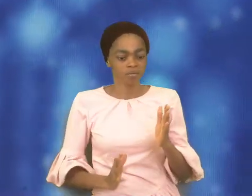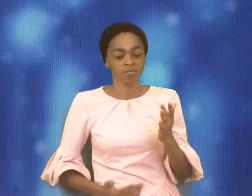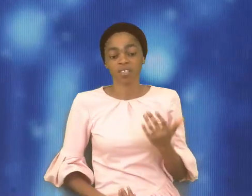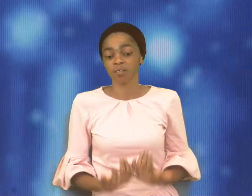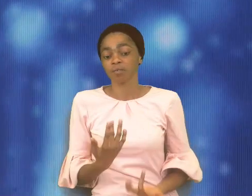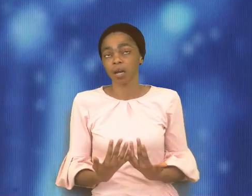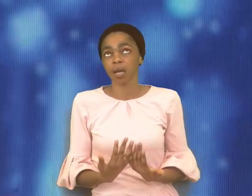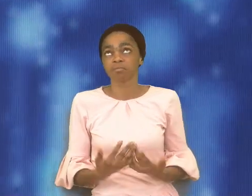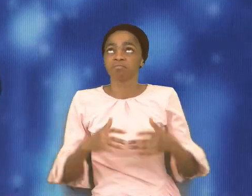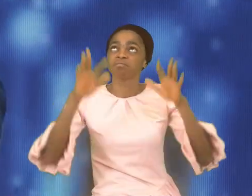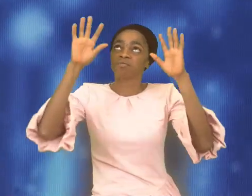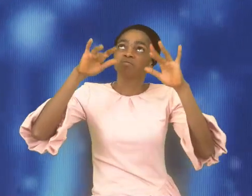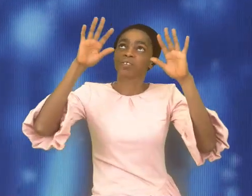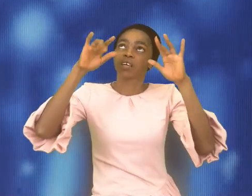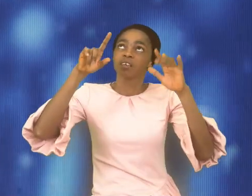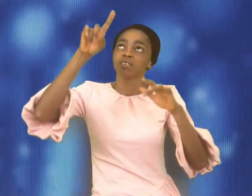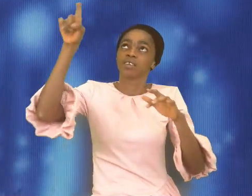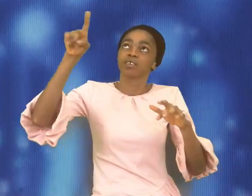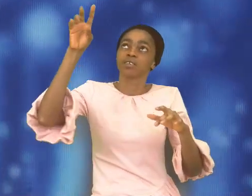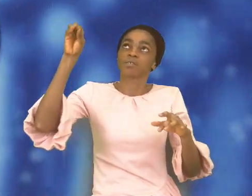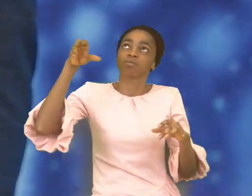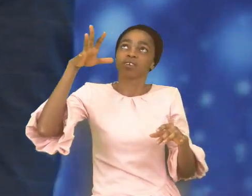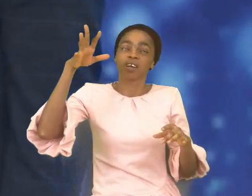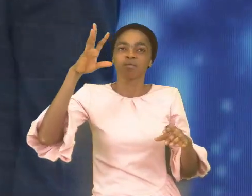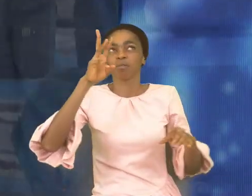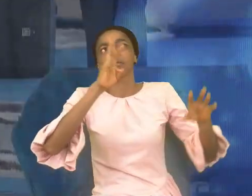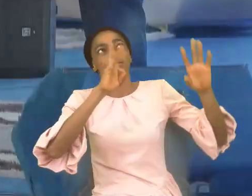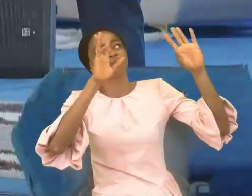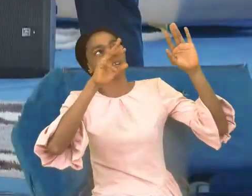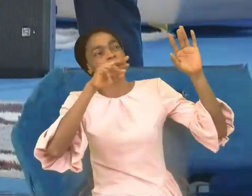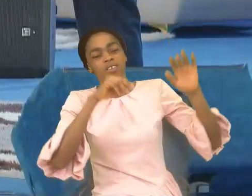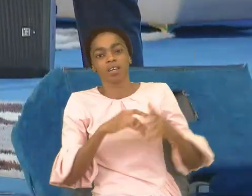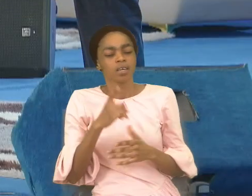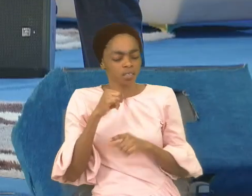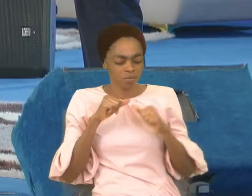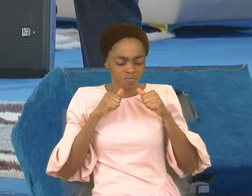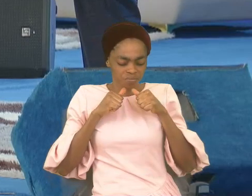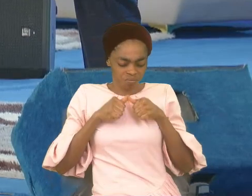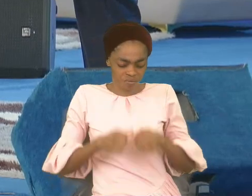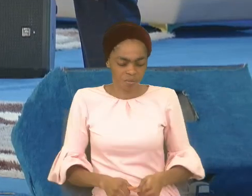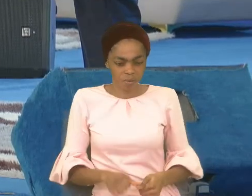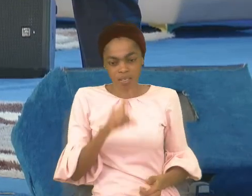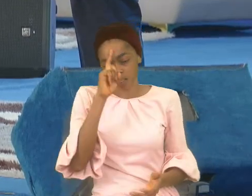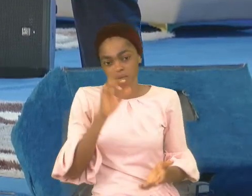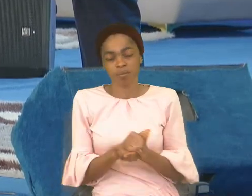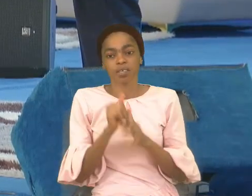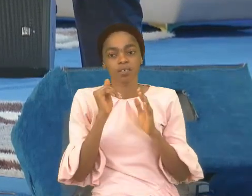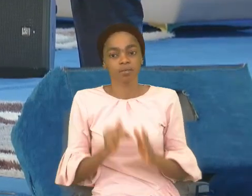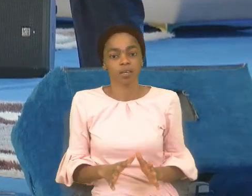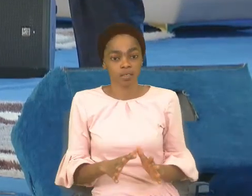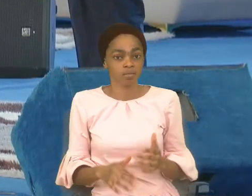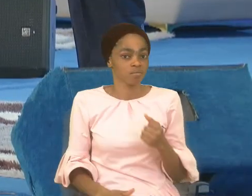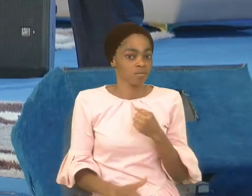water, they remained as believers. Threat, promise,